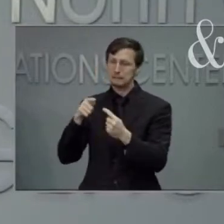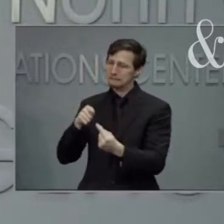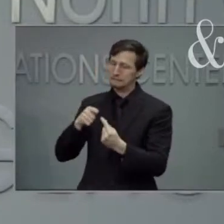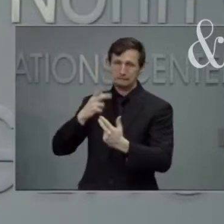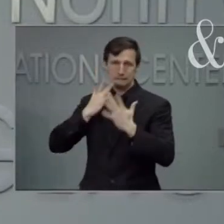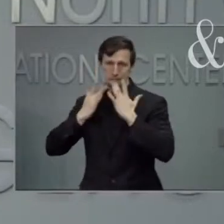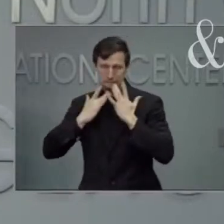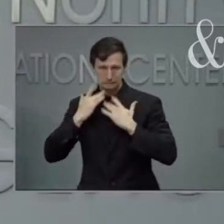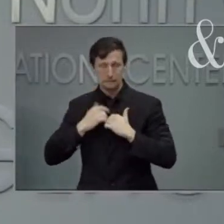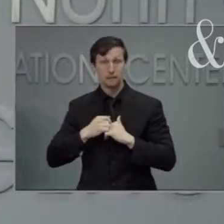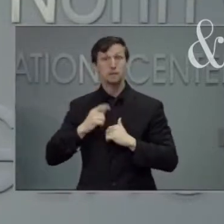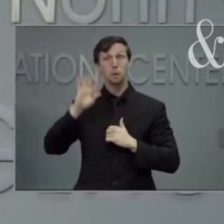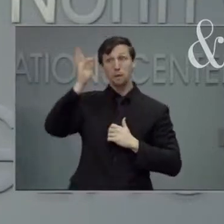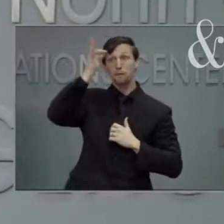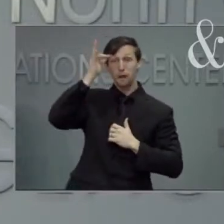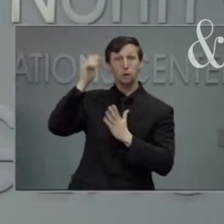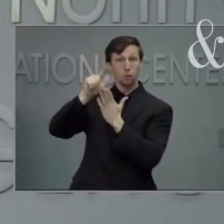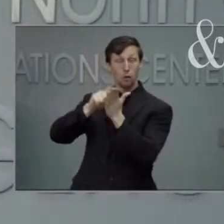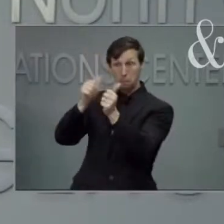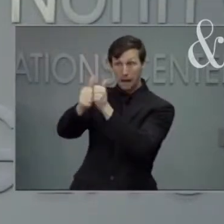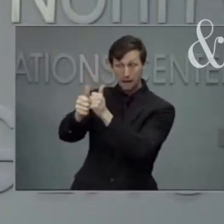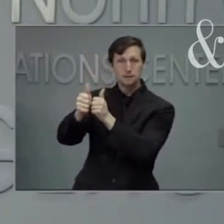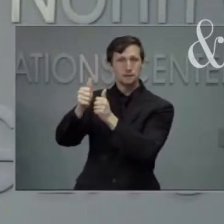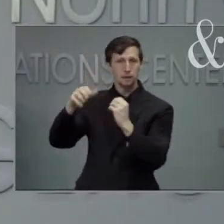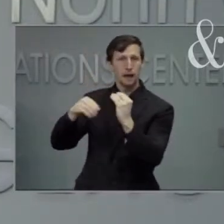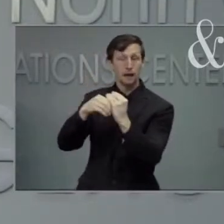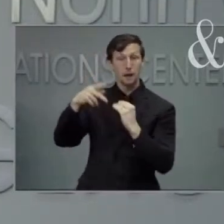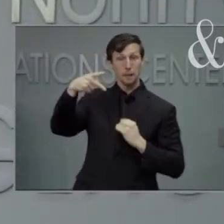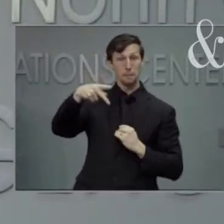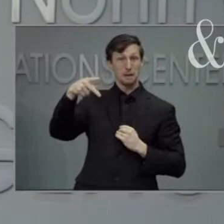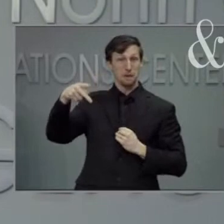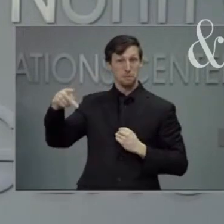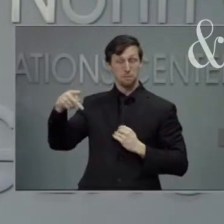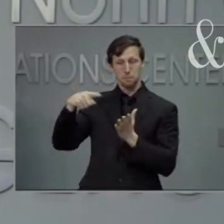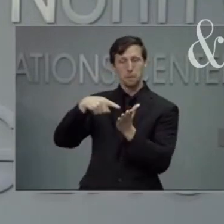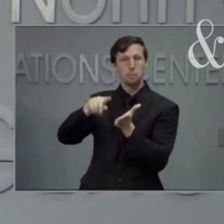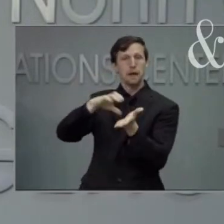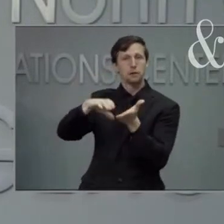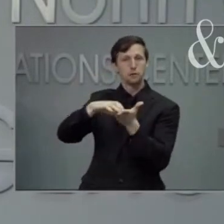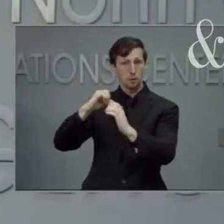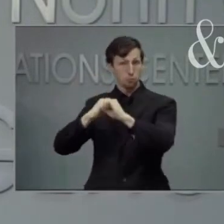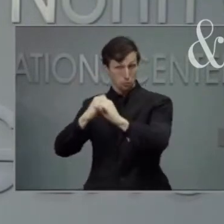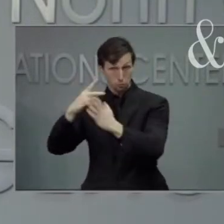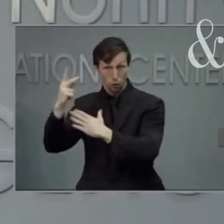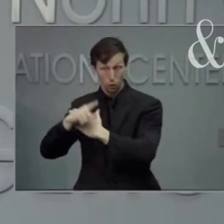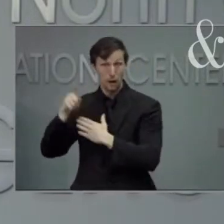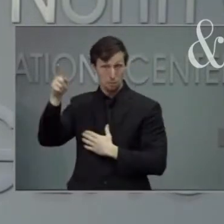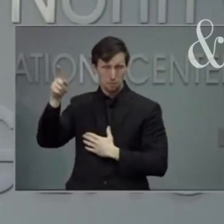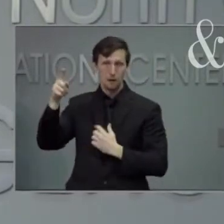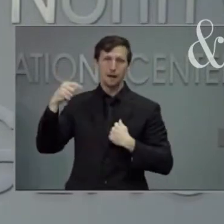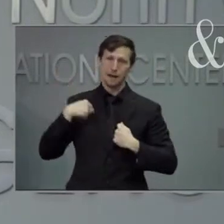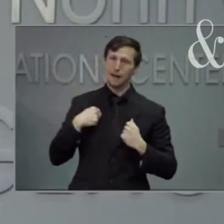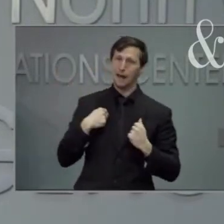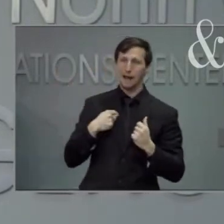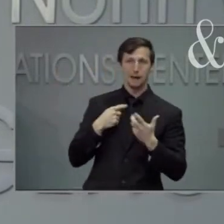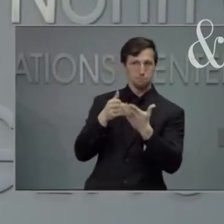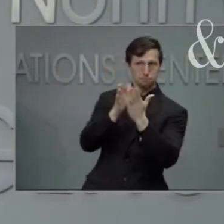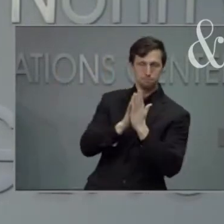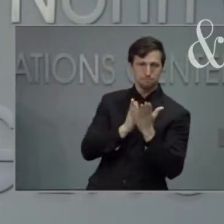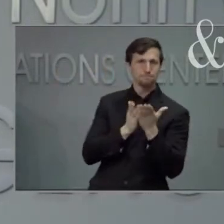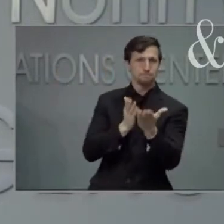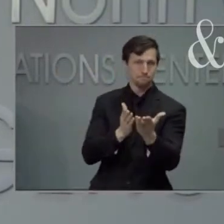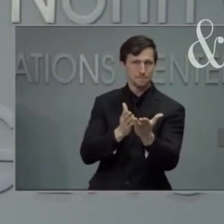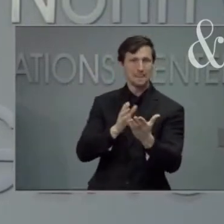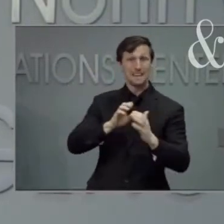the Paycheck Protection Program, or PPP, but I propose we invest $37 million more in emergency